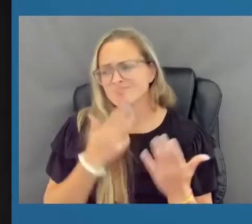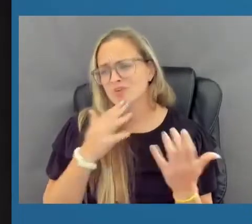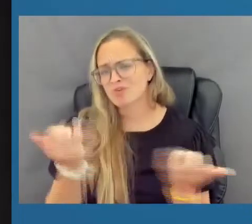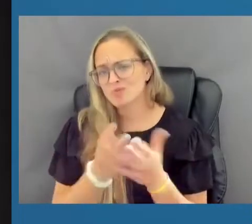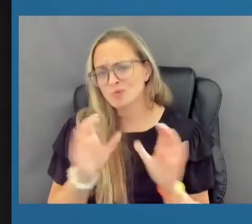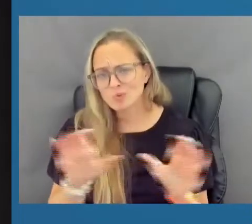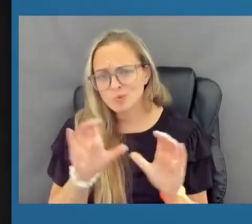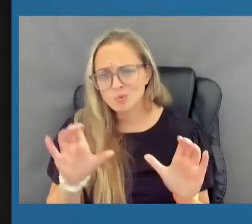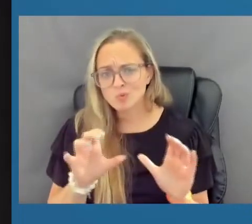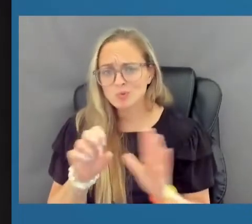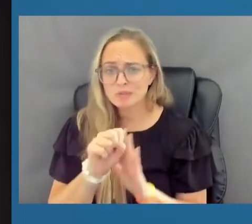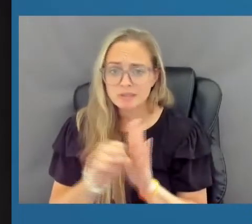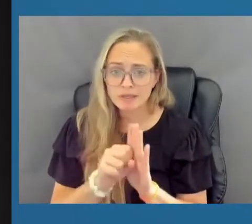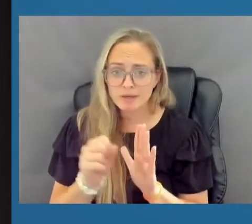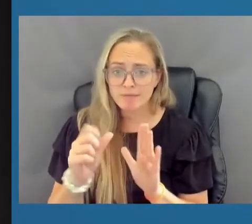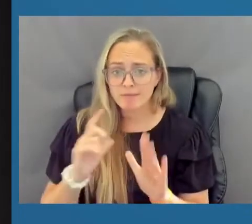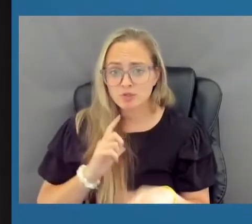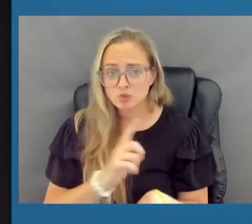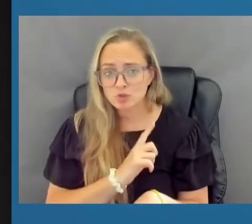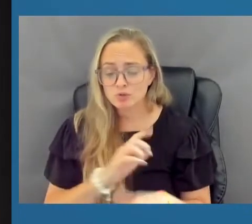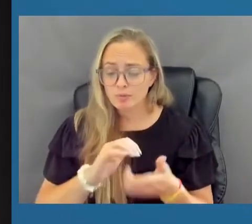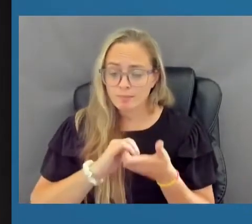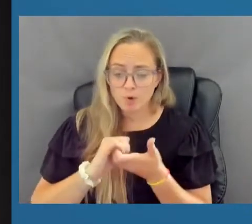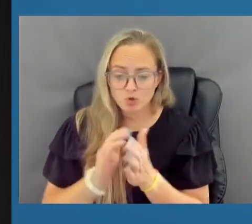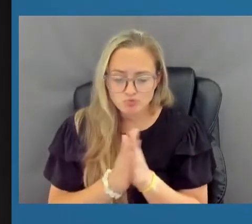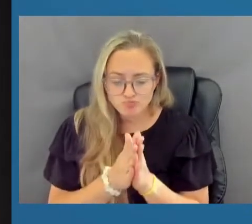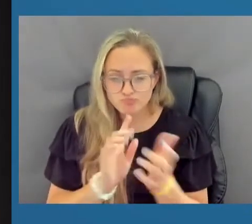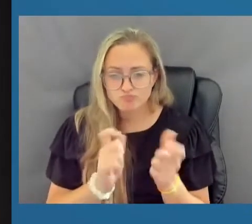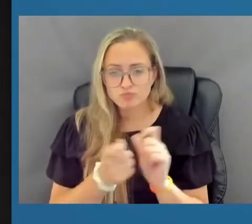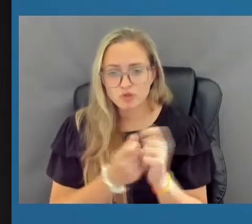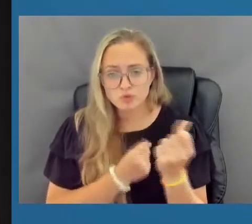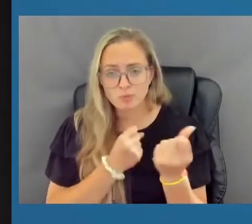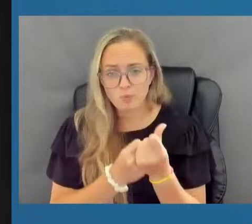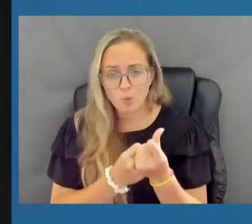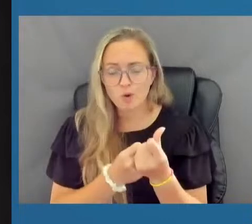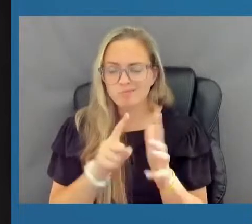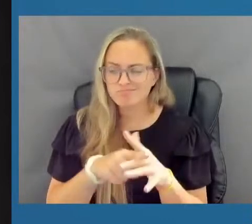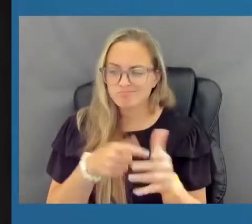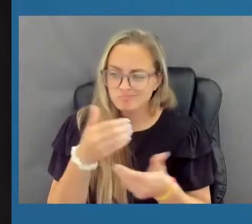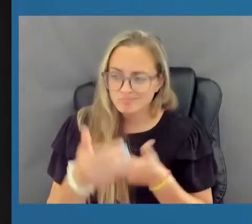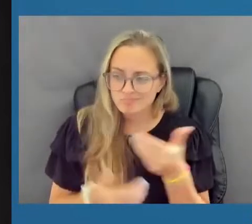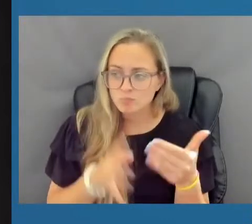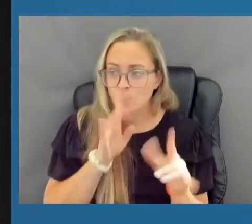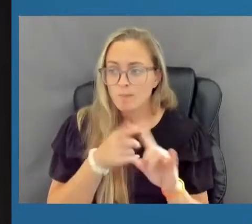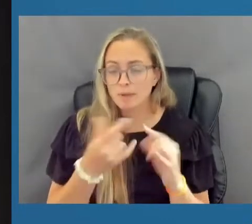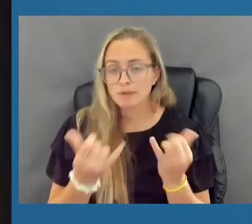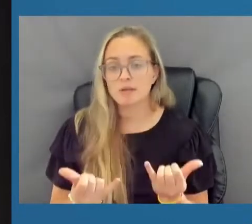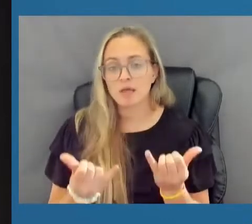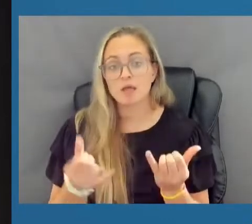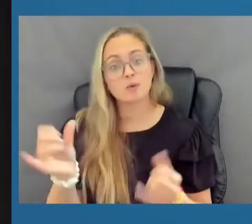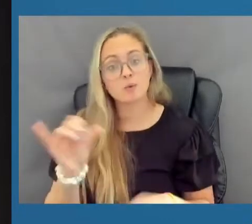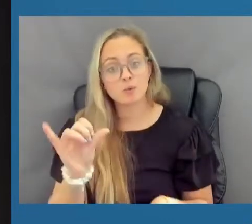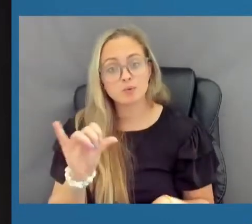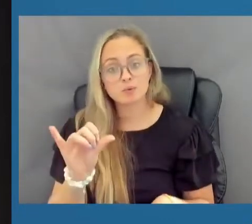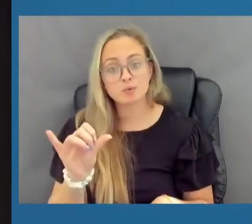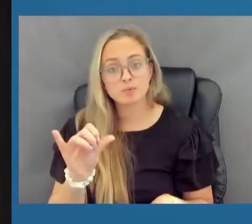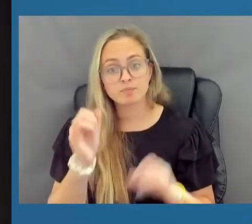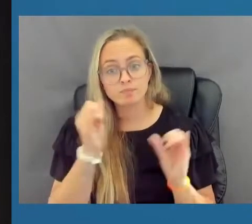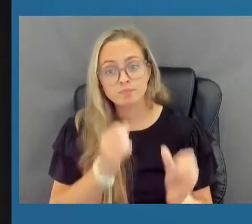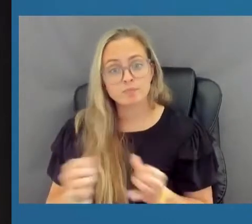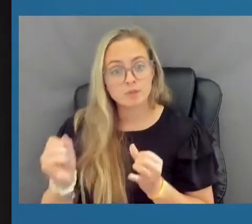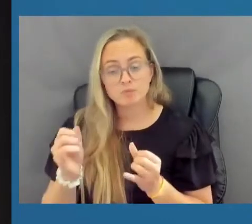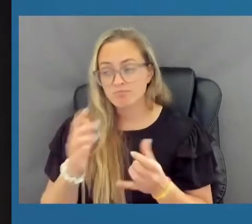as partners to drive change and support the initiatives that I'm talking about here today. And also individuals who are friends of